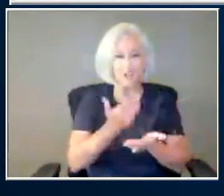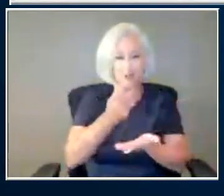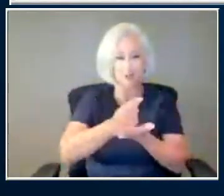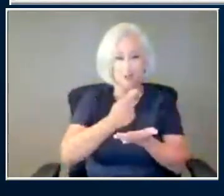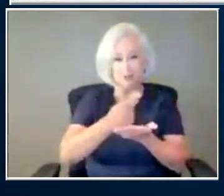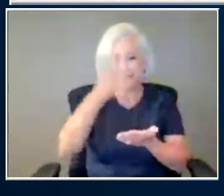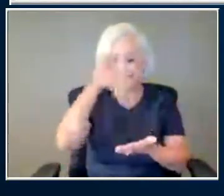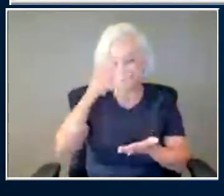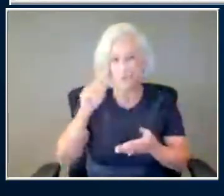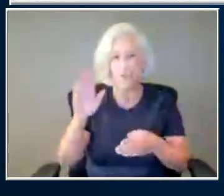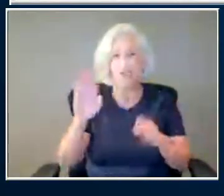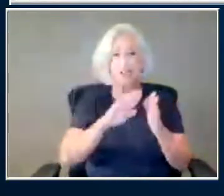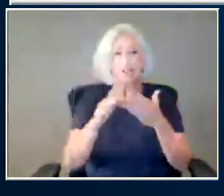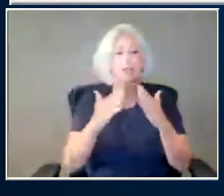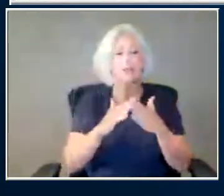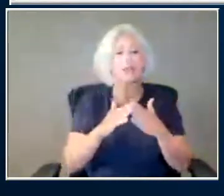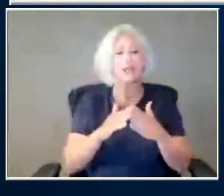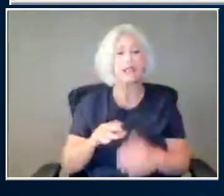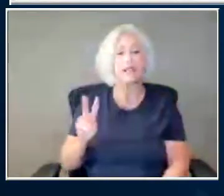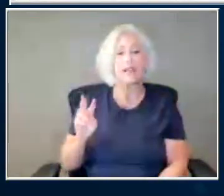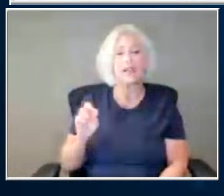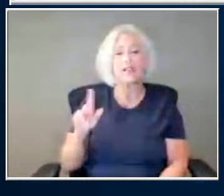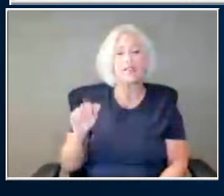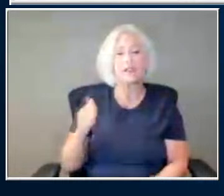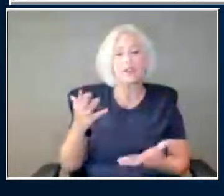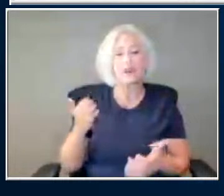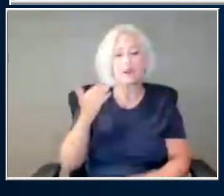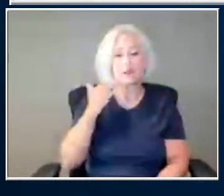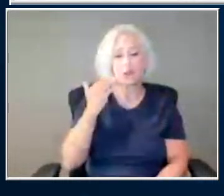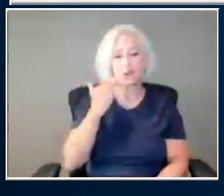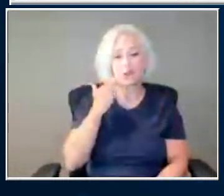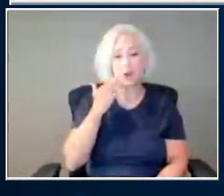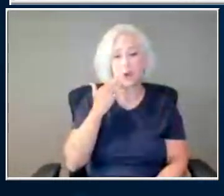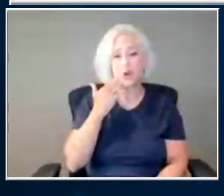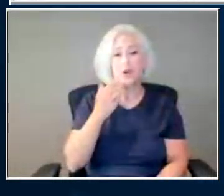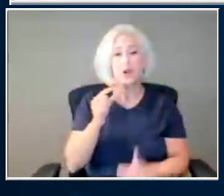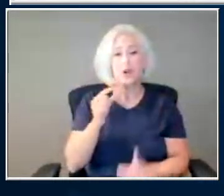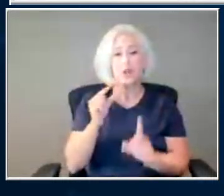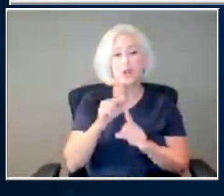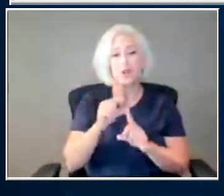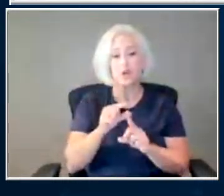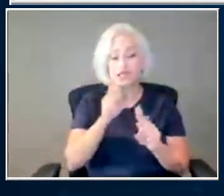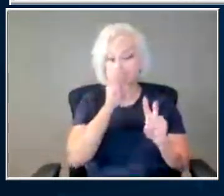to know, when does let's watch and monitor change